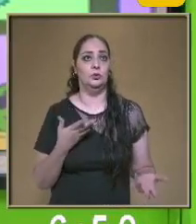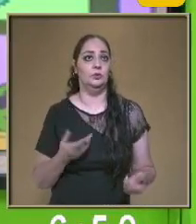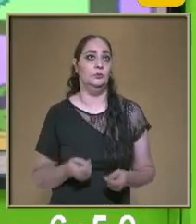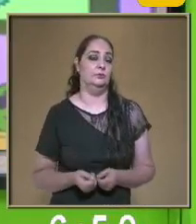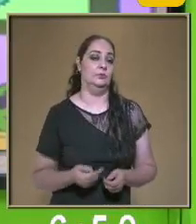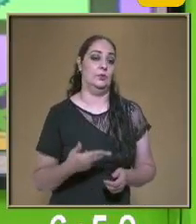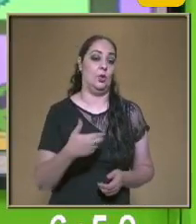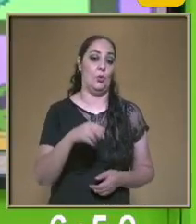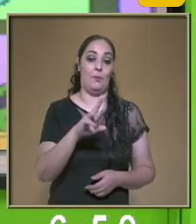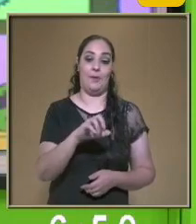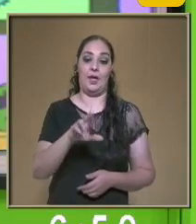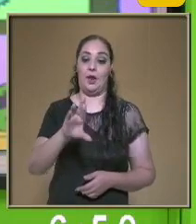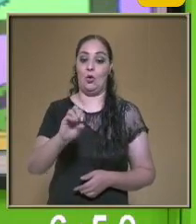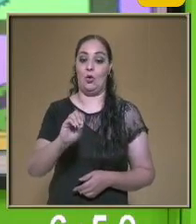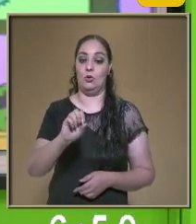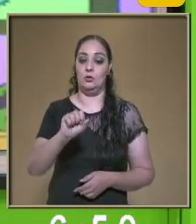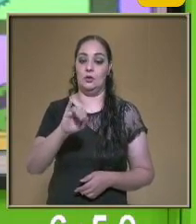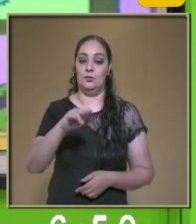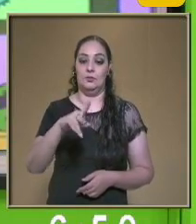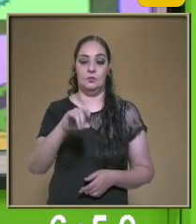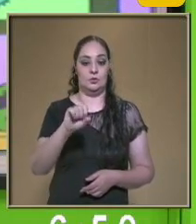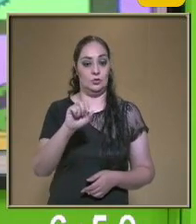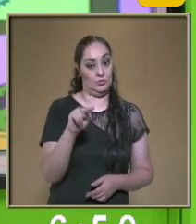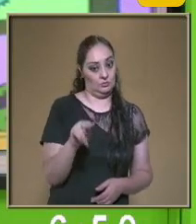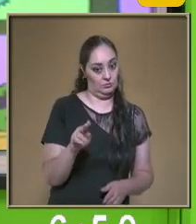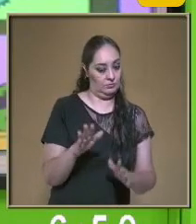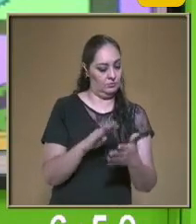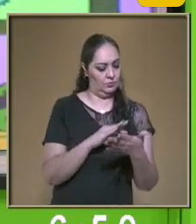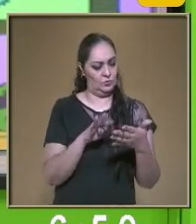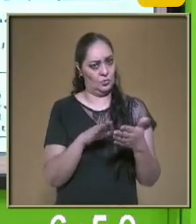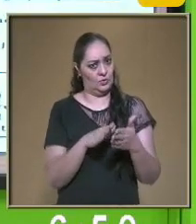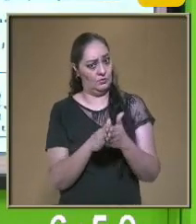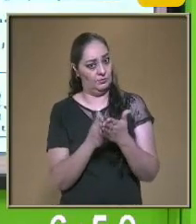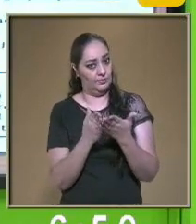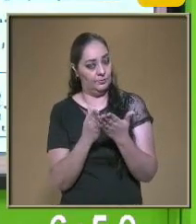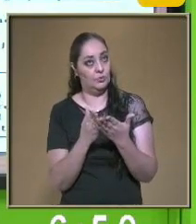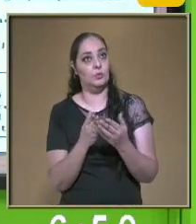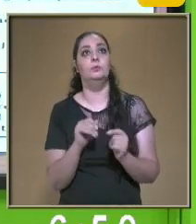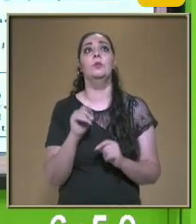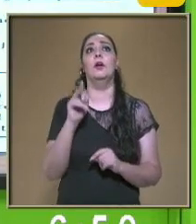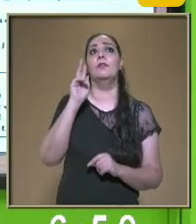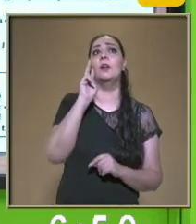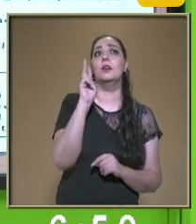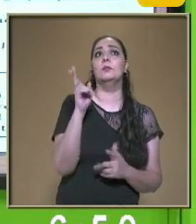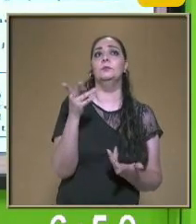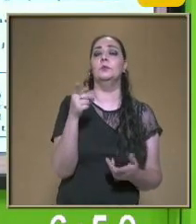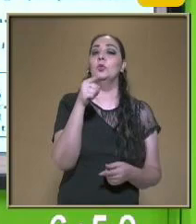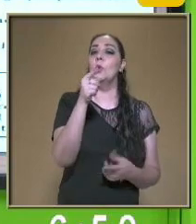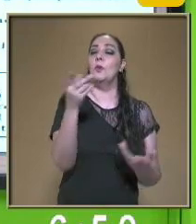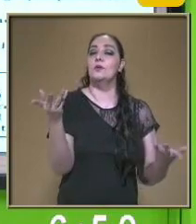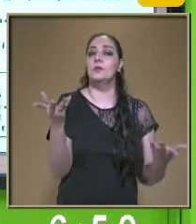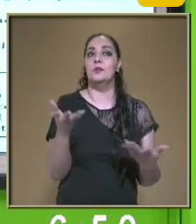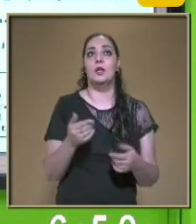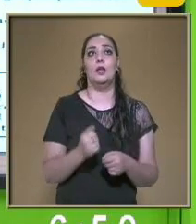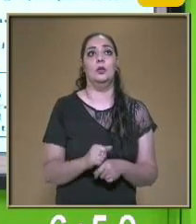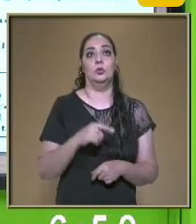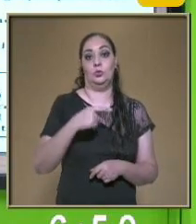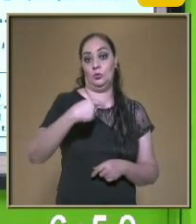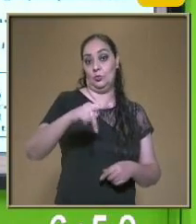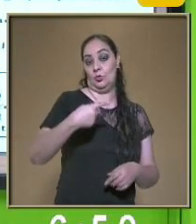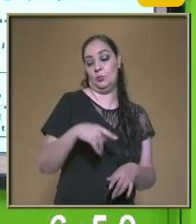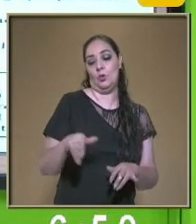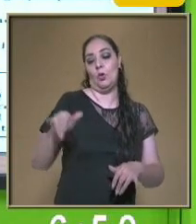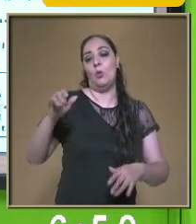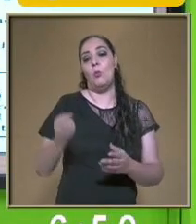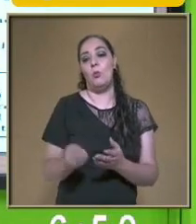Homer Simpson with a book. Reading time. Okay, pay attention. Make your own volcano. Okay, here